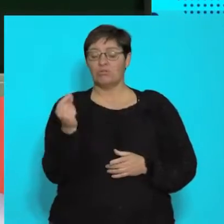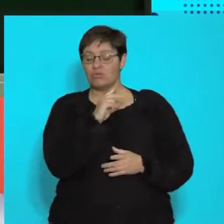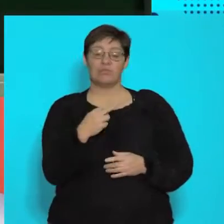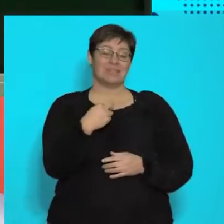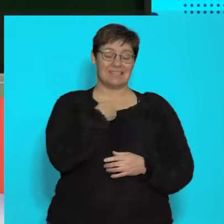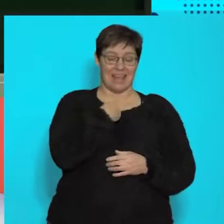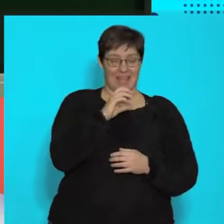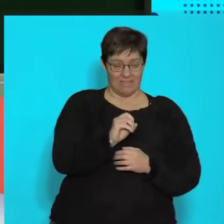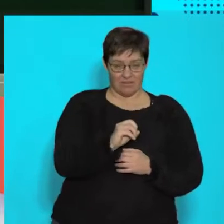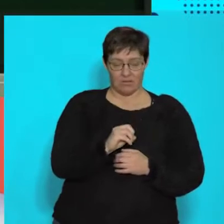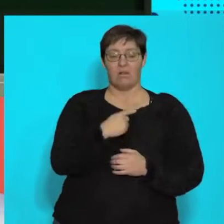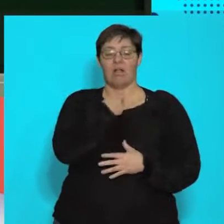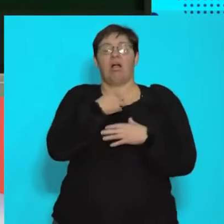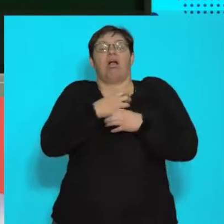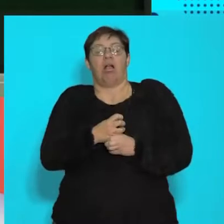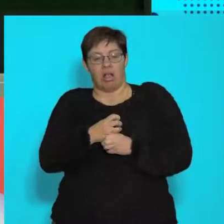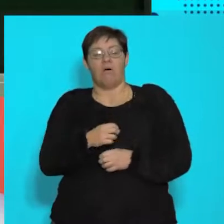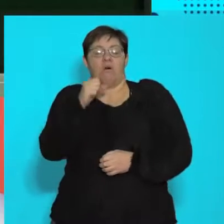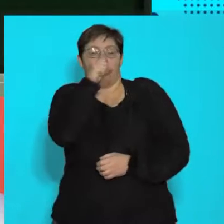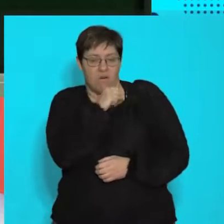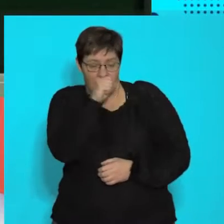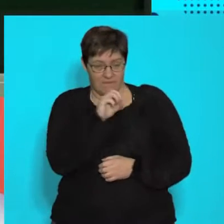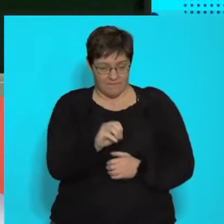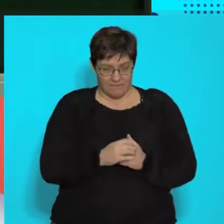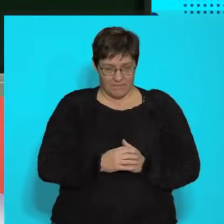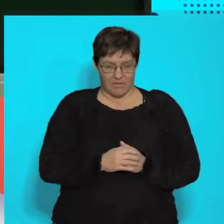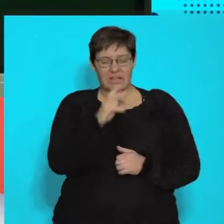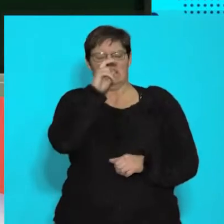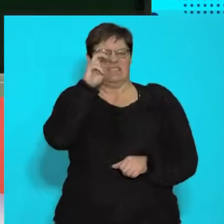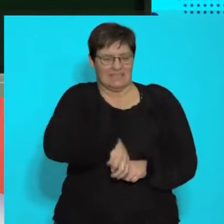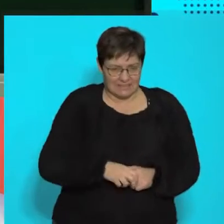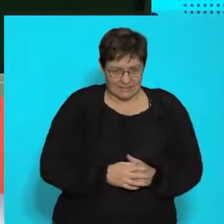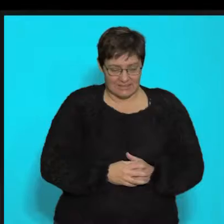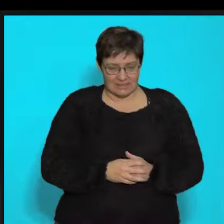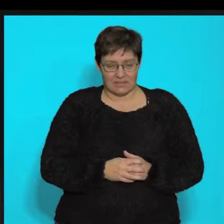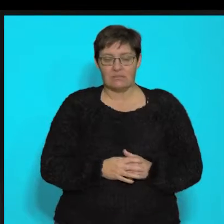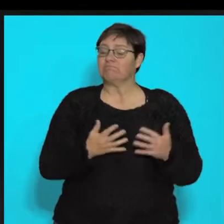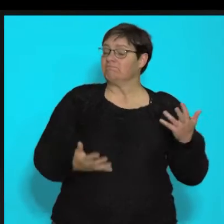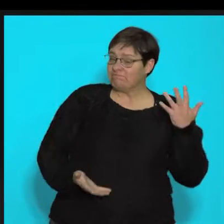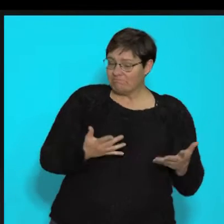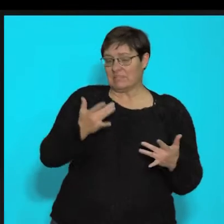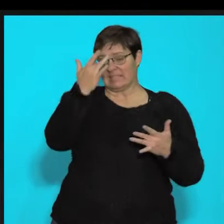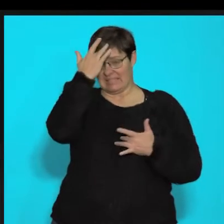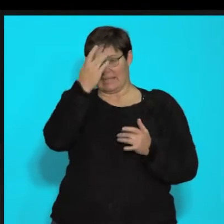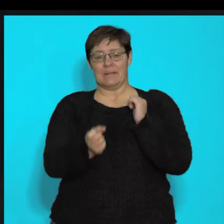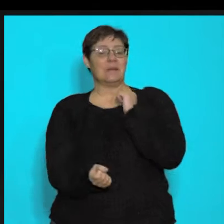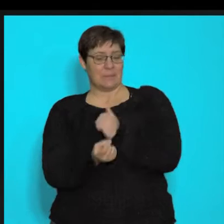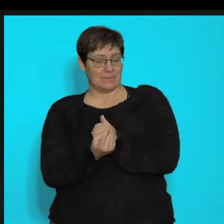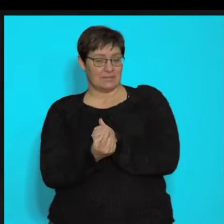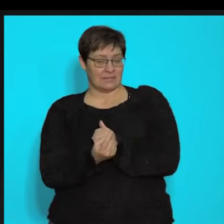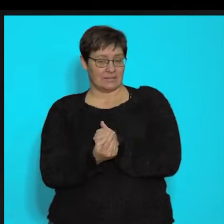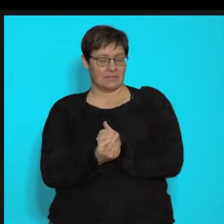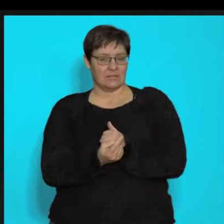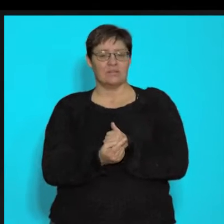something stuck, that's when we choke, that's when we cough, right? That's when we sneeze, right? And that's when maybe we can get sick. So we need to